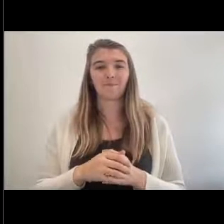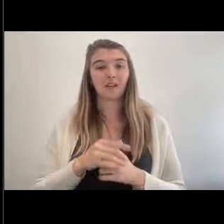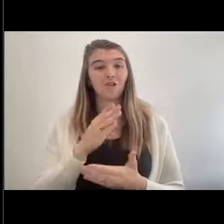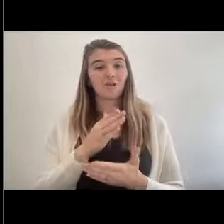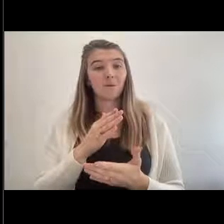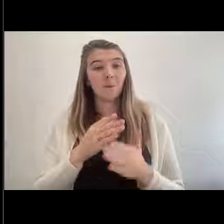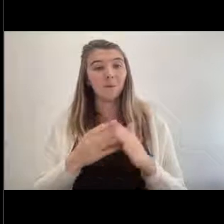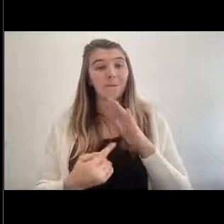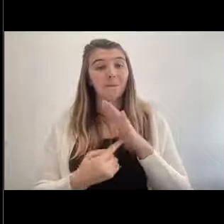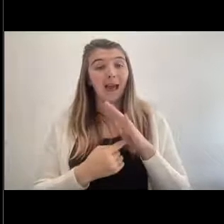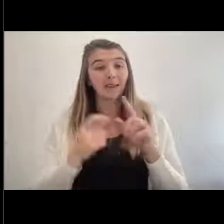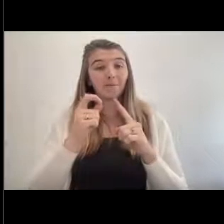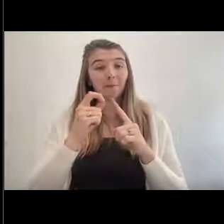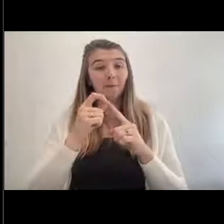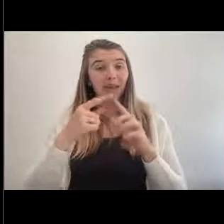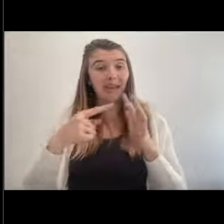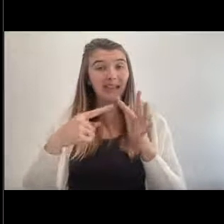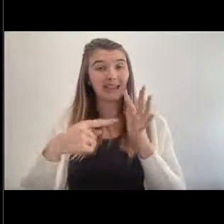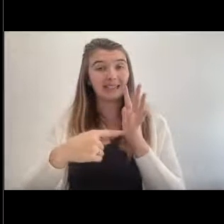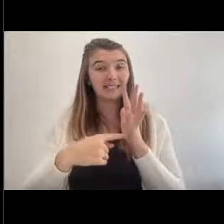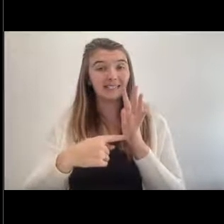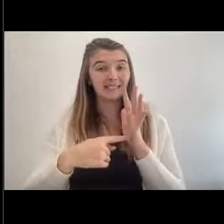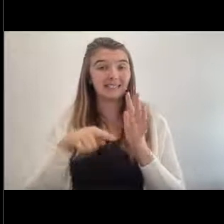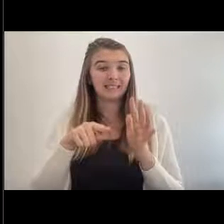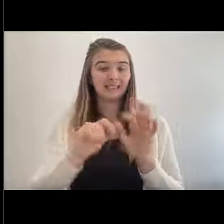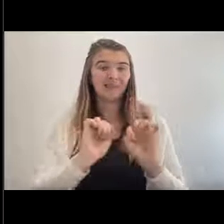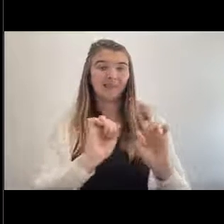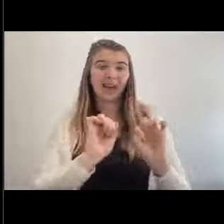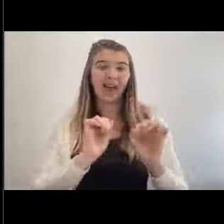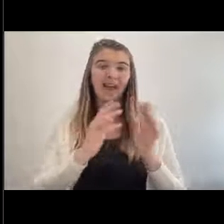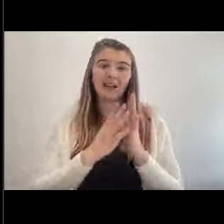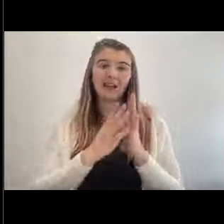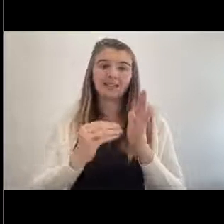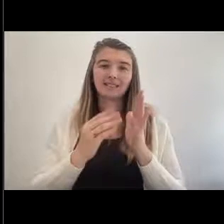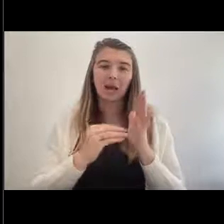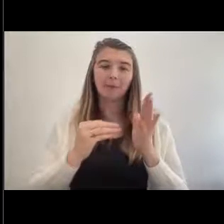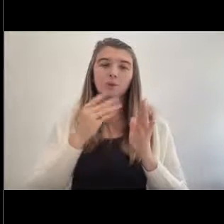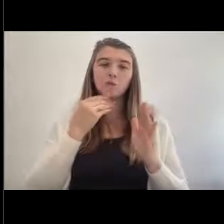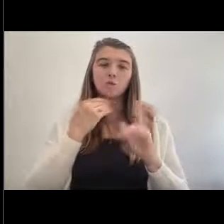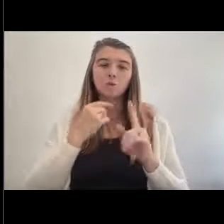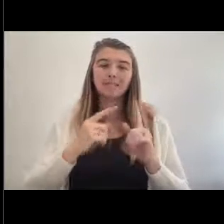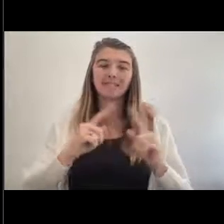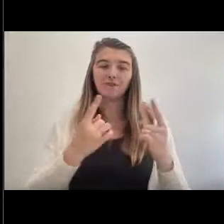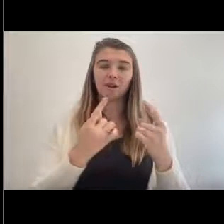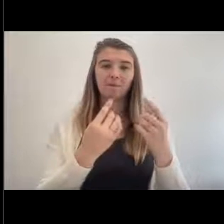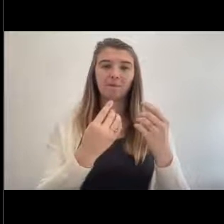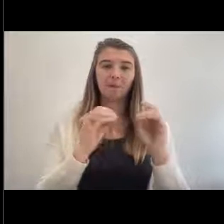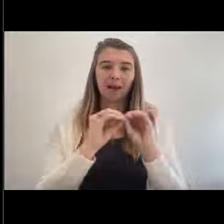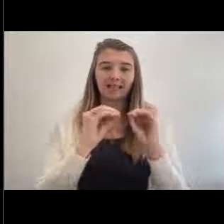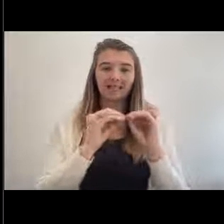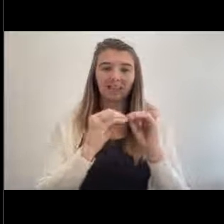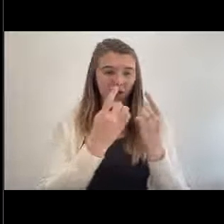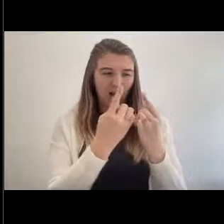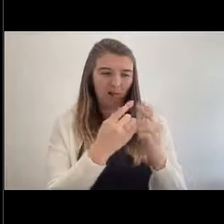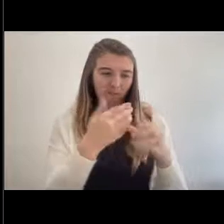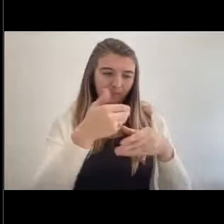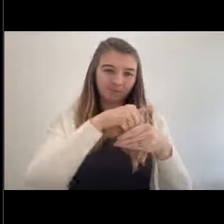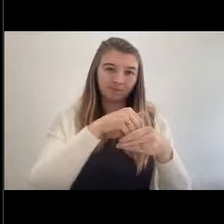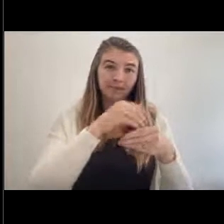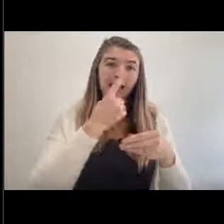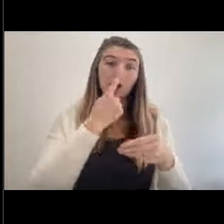PET, there's several examples of bacteria that are capable of degrading the PET, and the best known